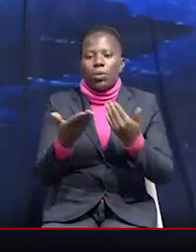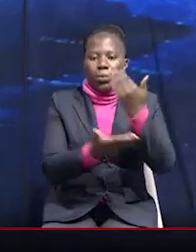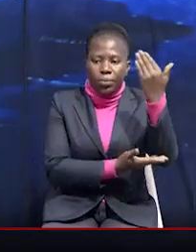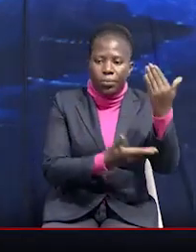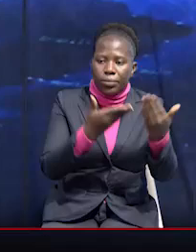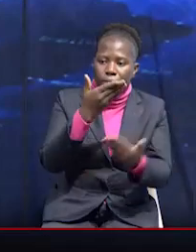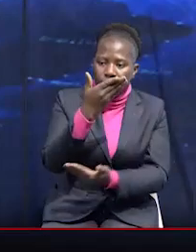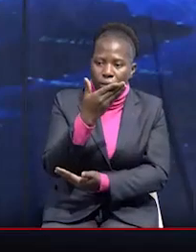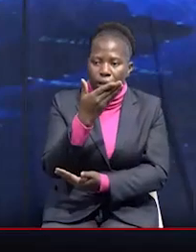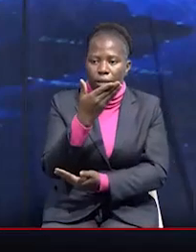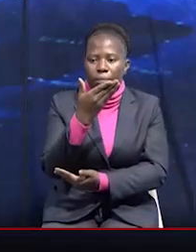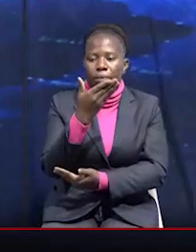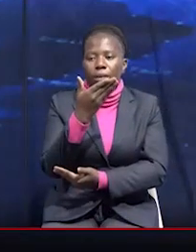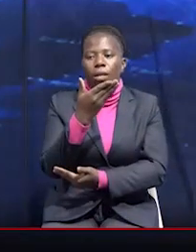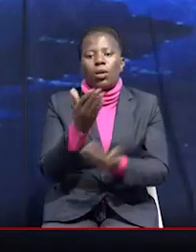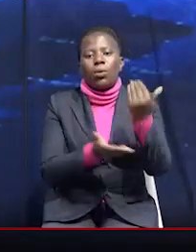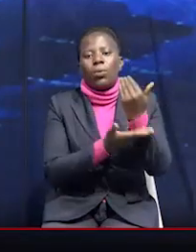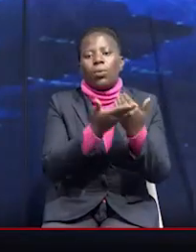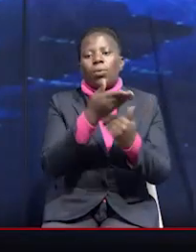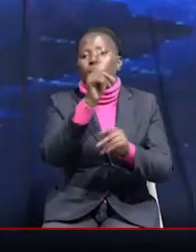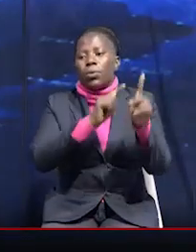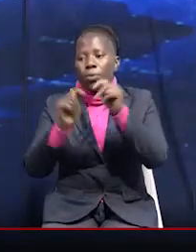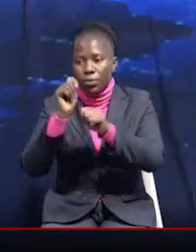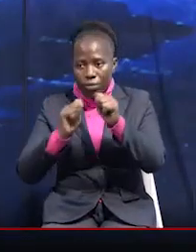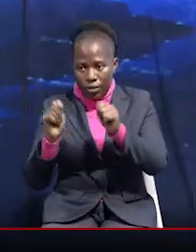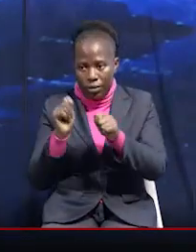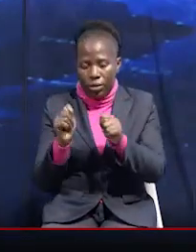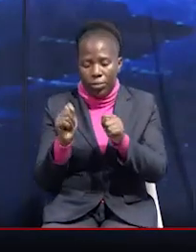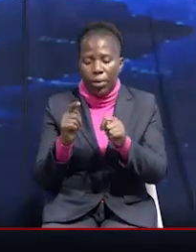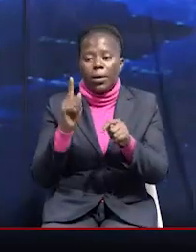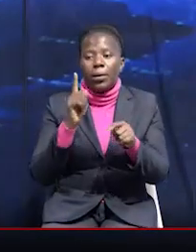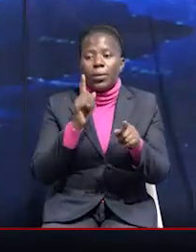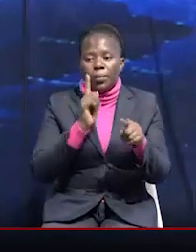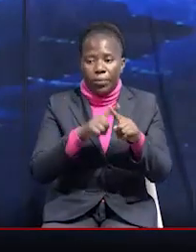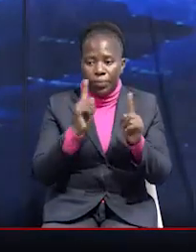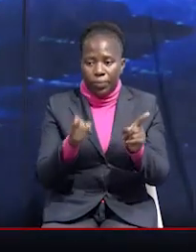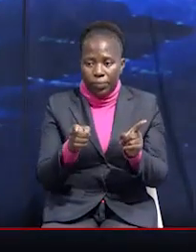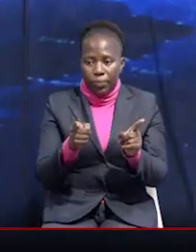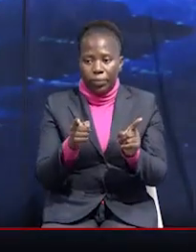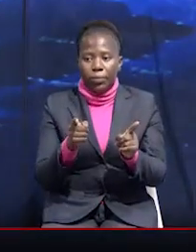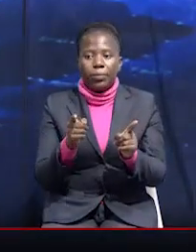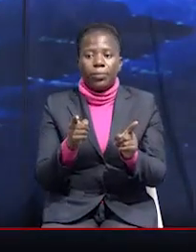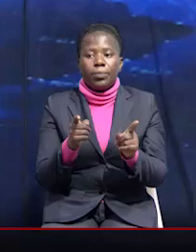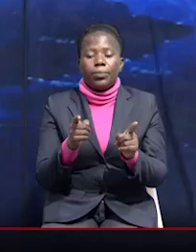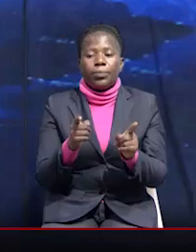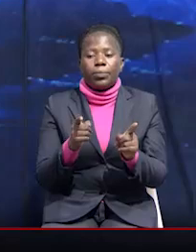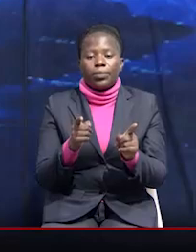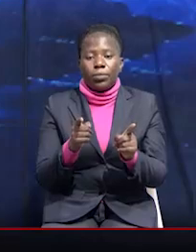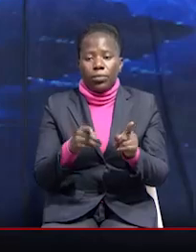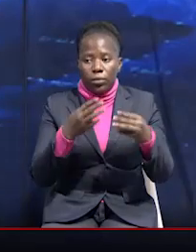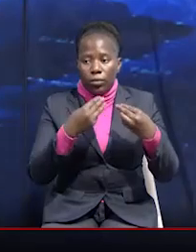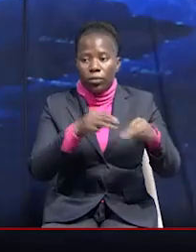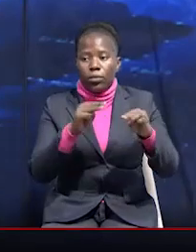tend to actually shoot up from there. And even when you look at the aspect of, the retail